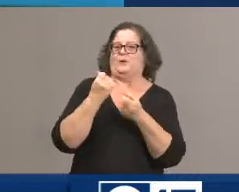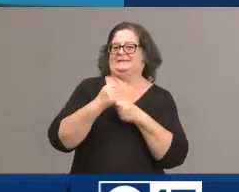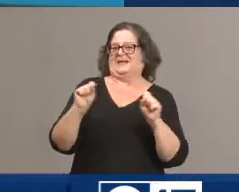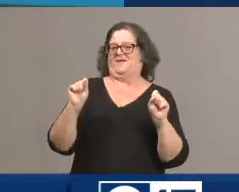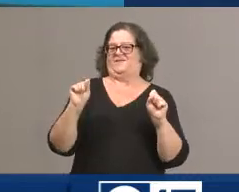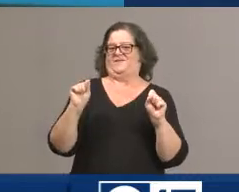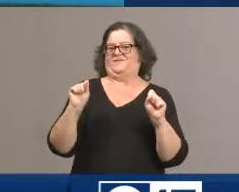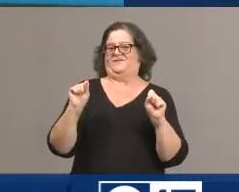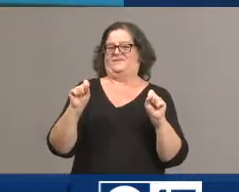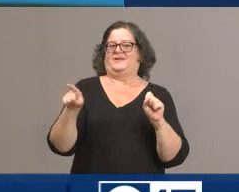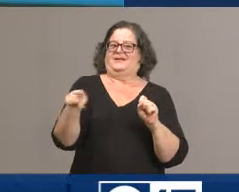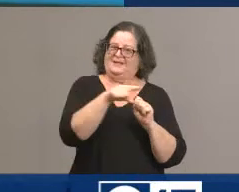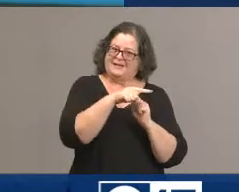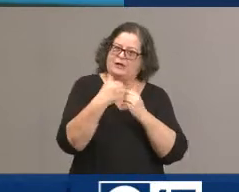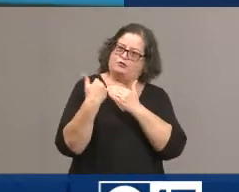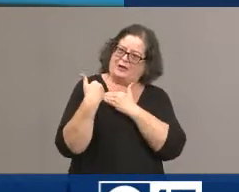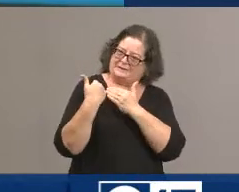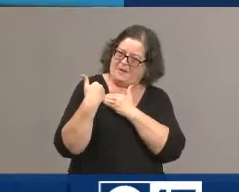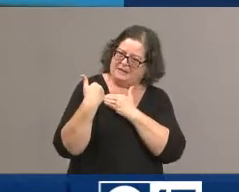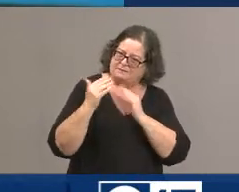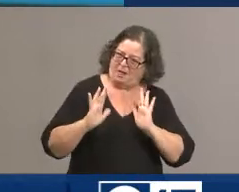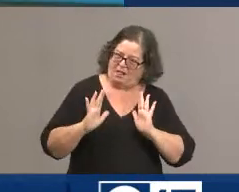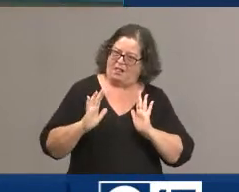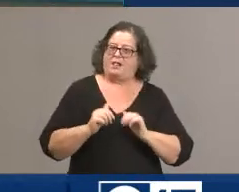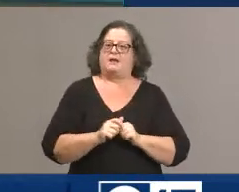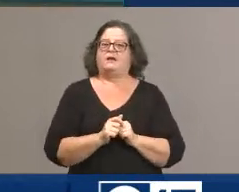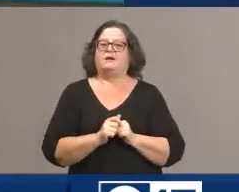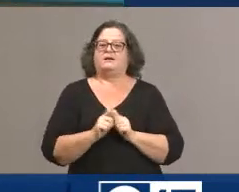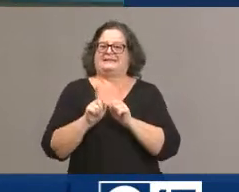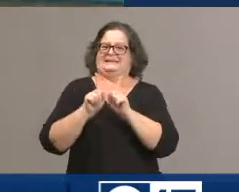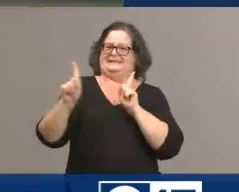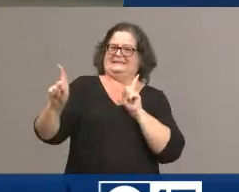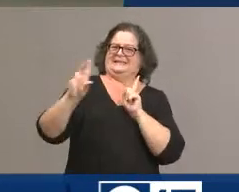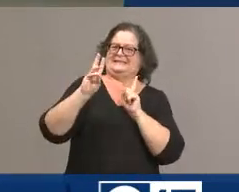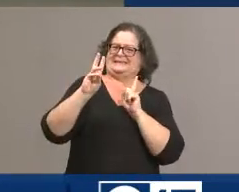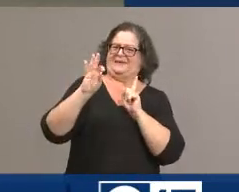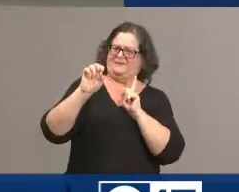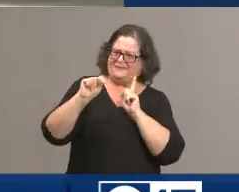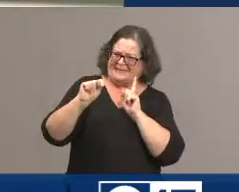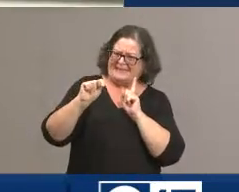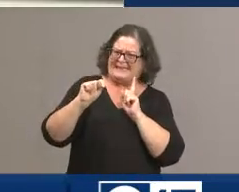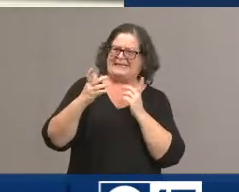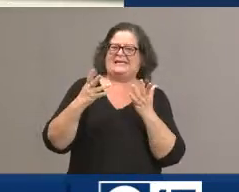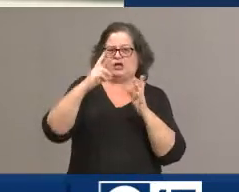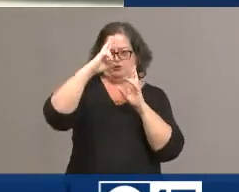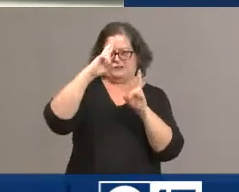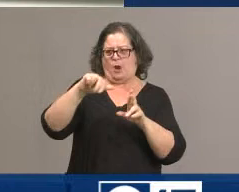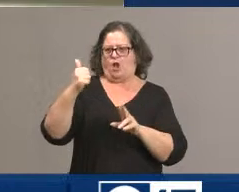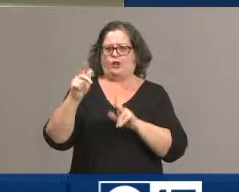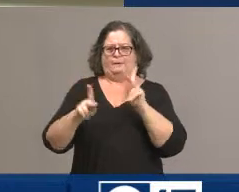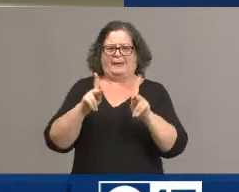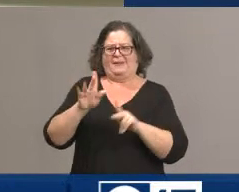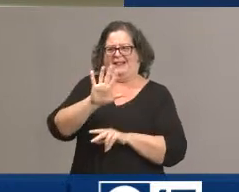of physical distancing, respecting others' physical distance, is incredibly important.